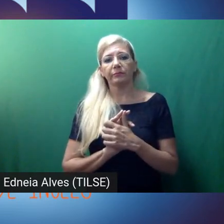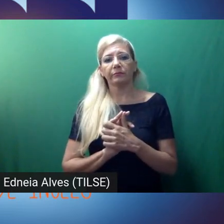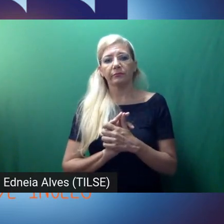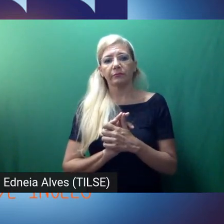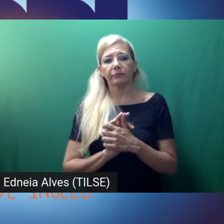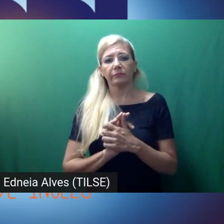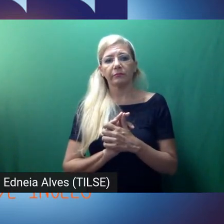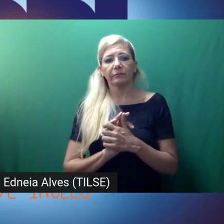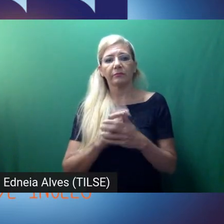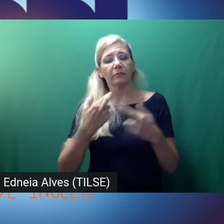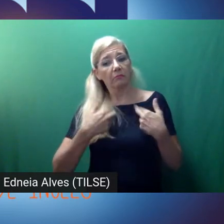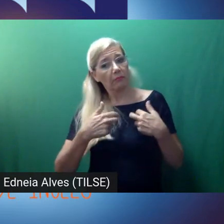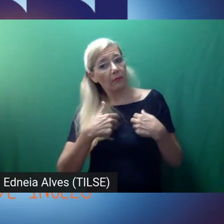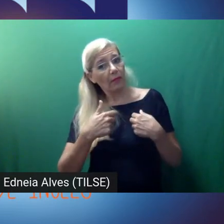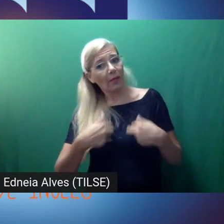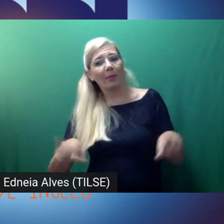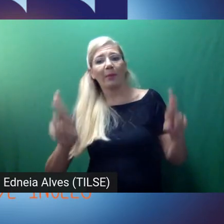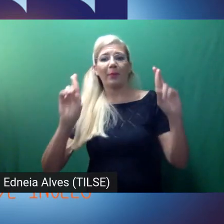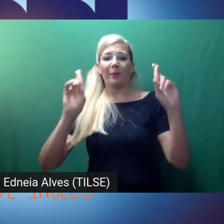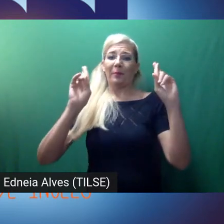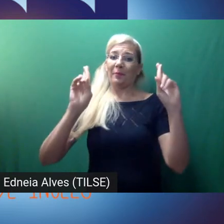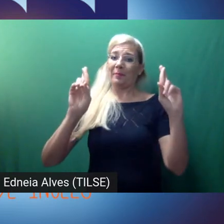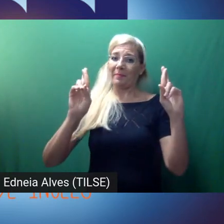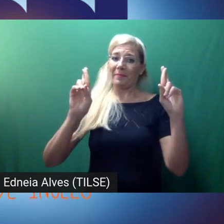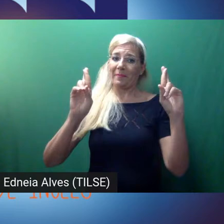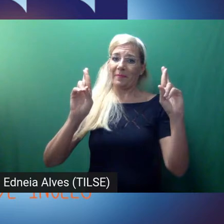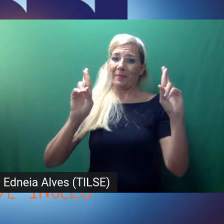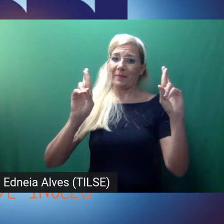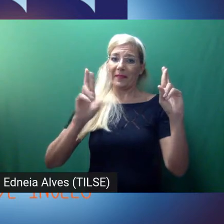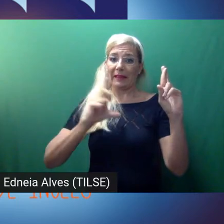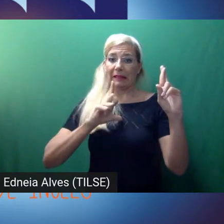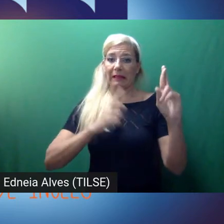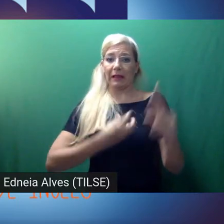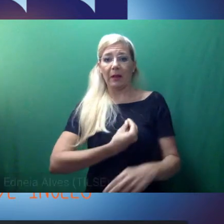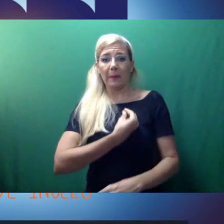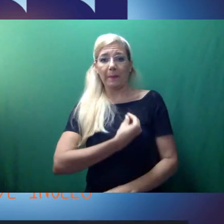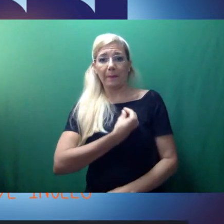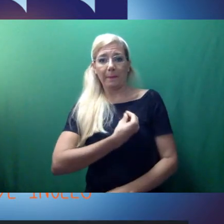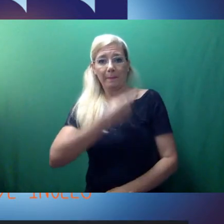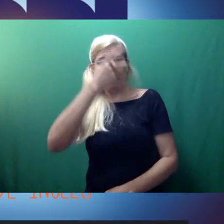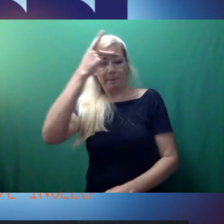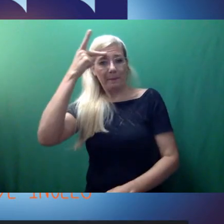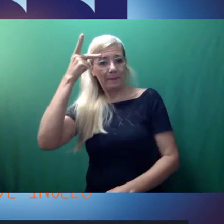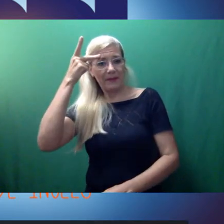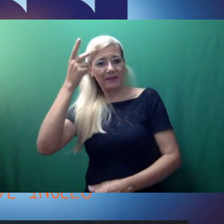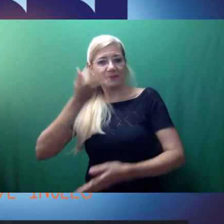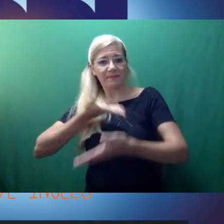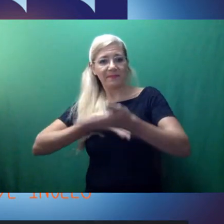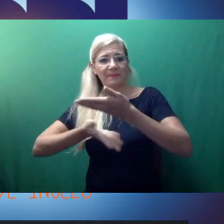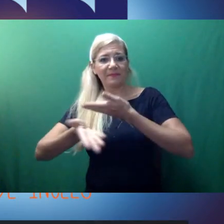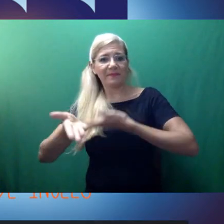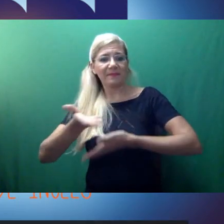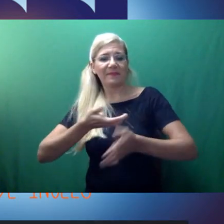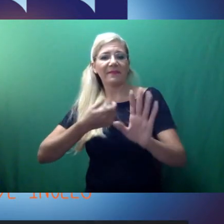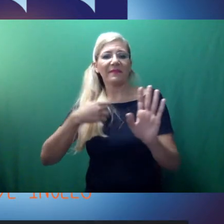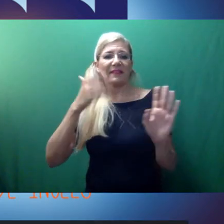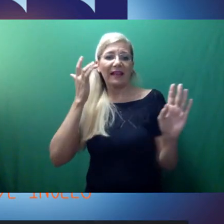I'm hoping people will be interacting. I think, can we show